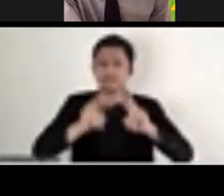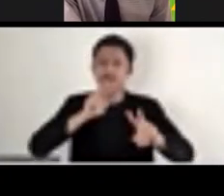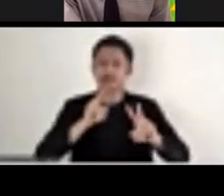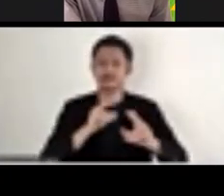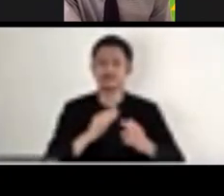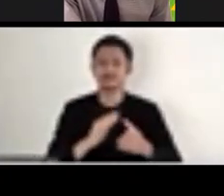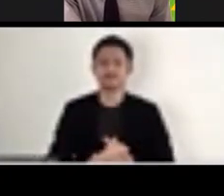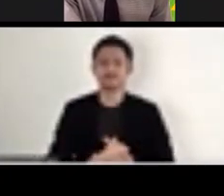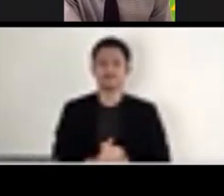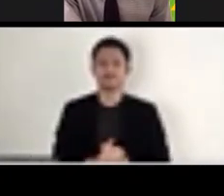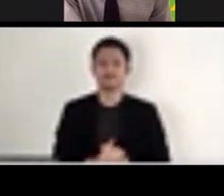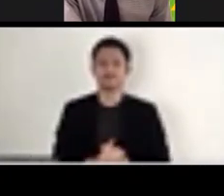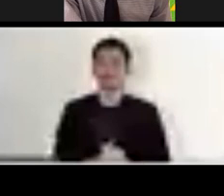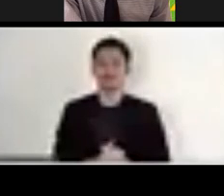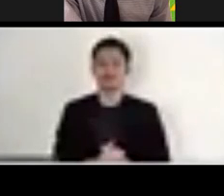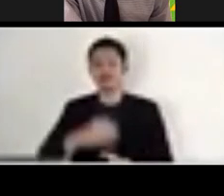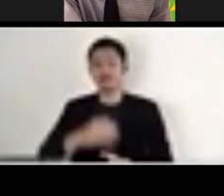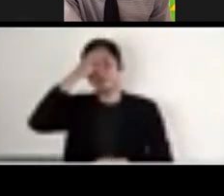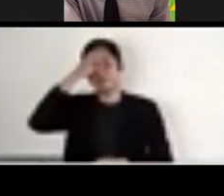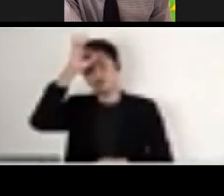om-om nya Please